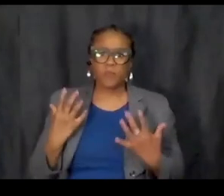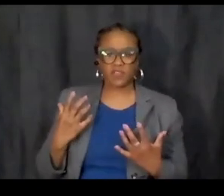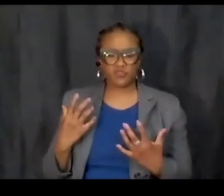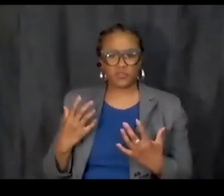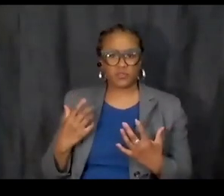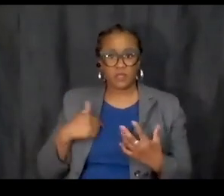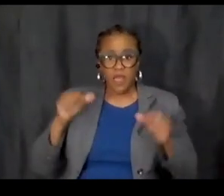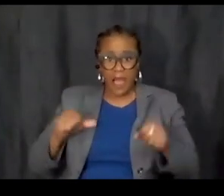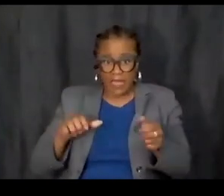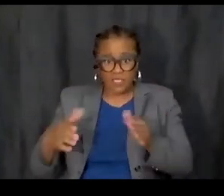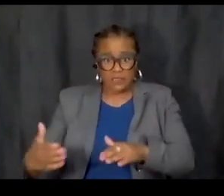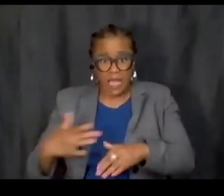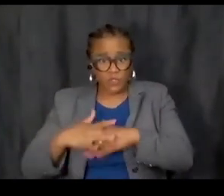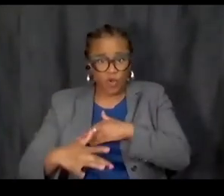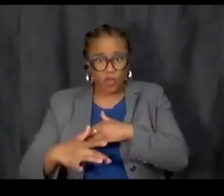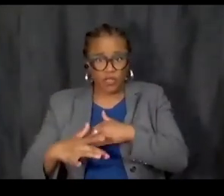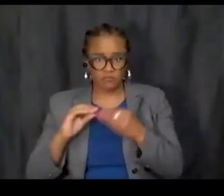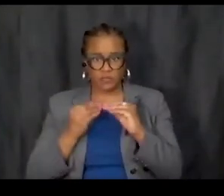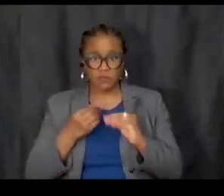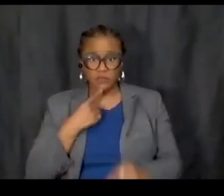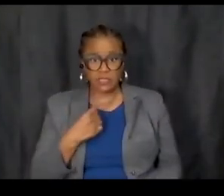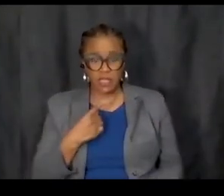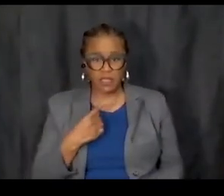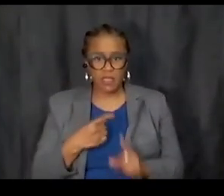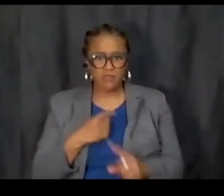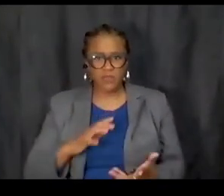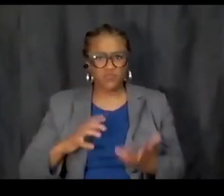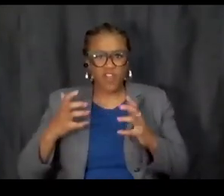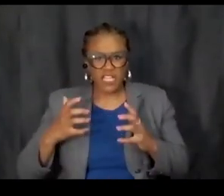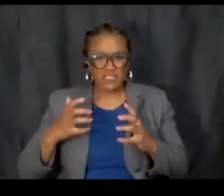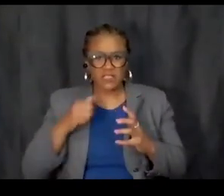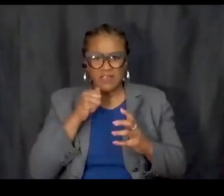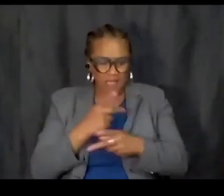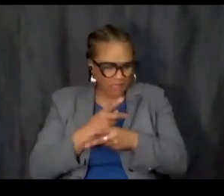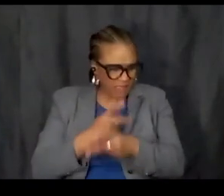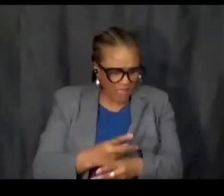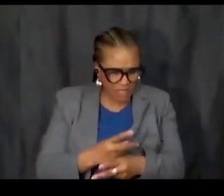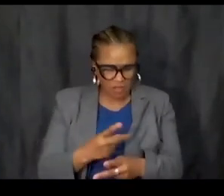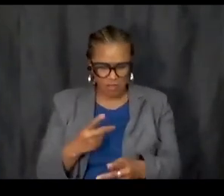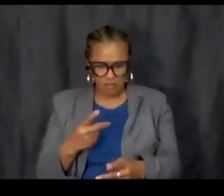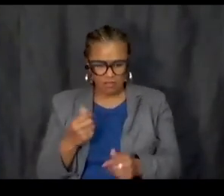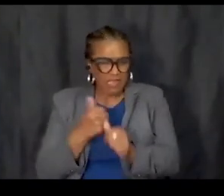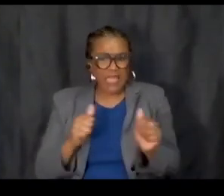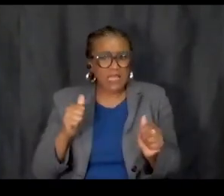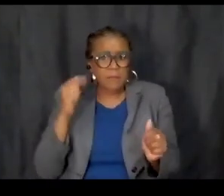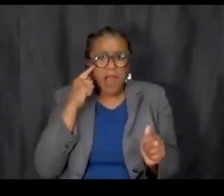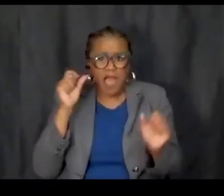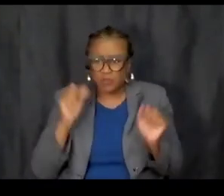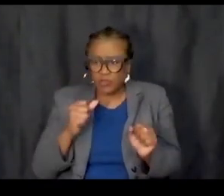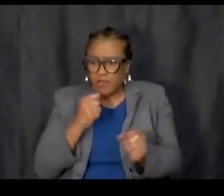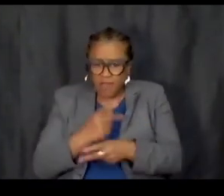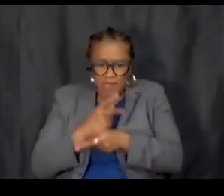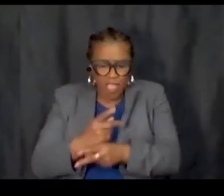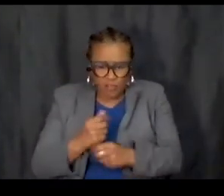could die too early, statistics say, from the wreckage lack of care could make of any mind.